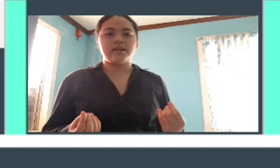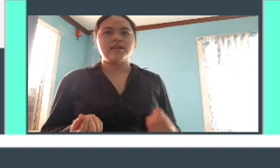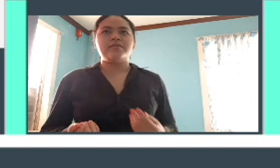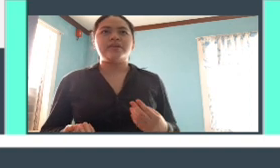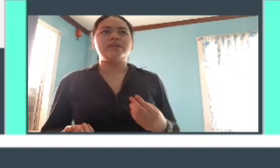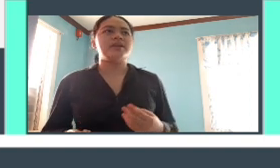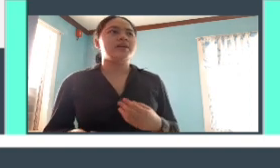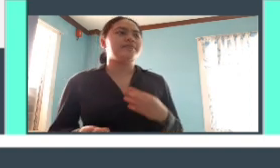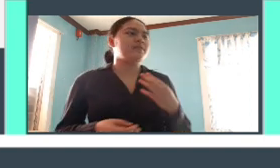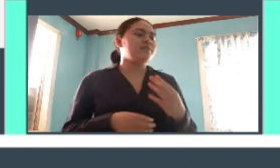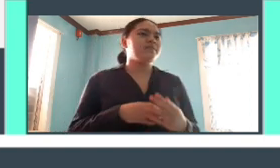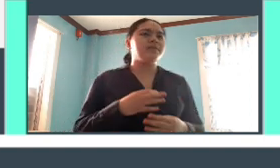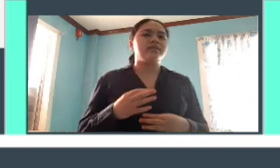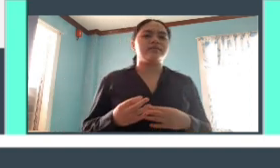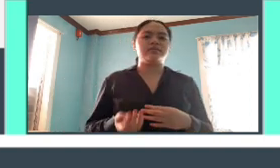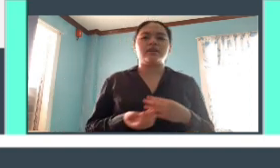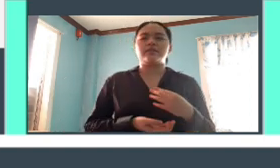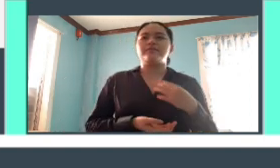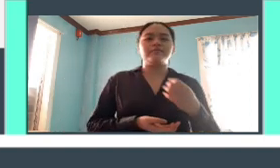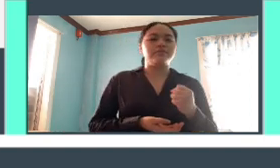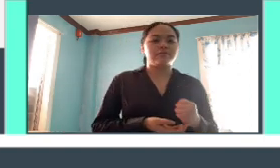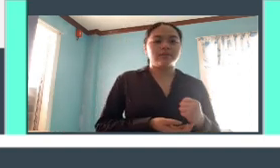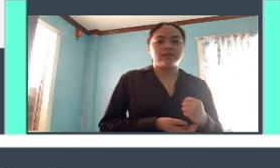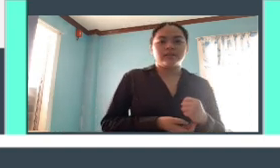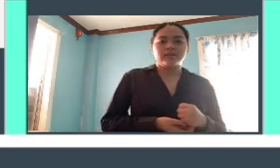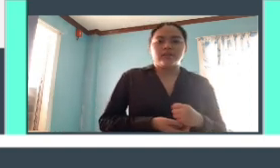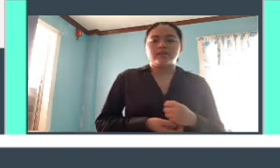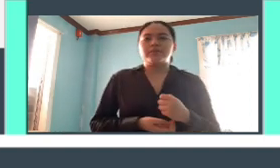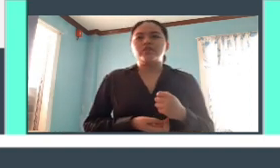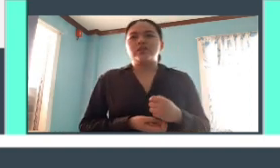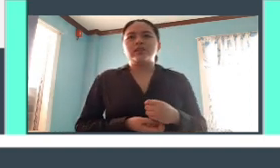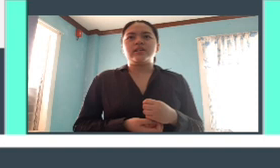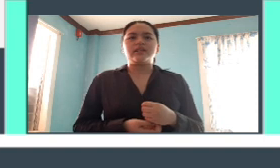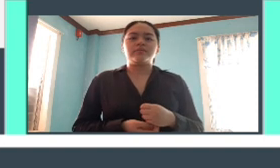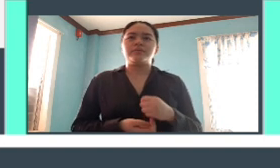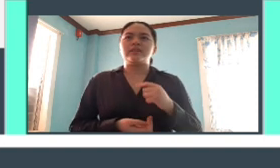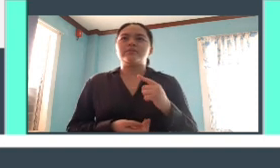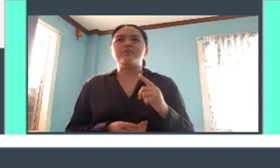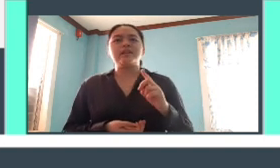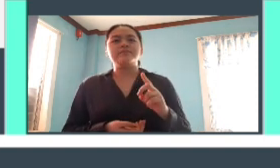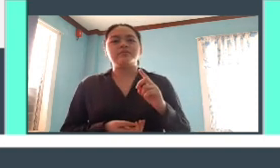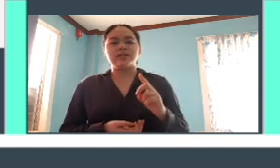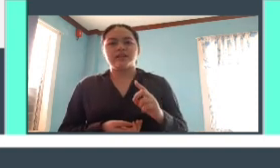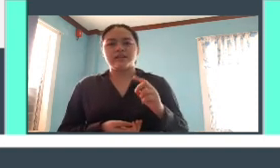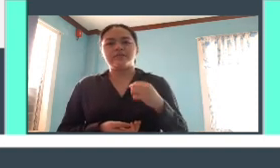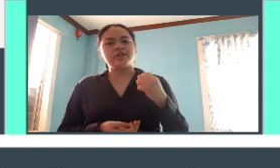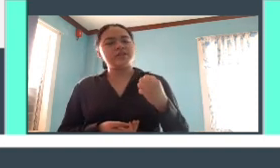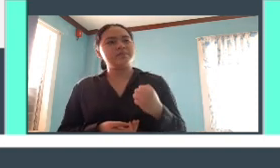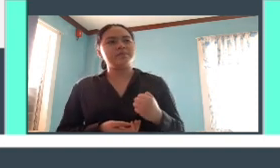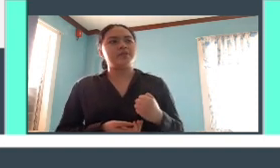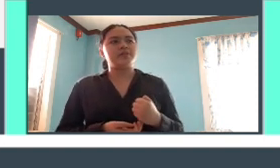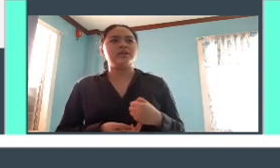substance where the flour becomes a food, especially when we love to eat it.